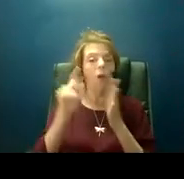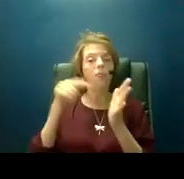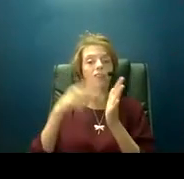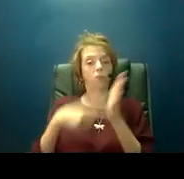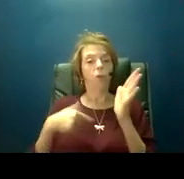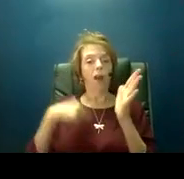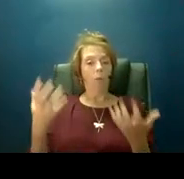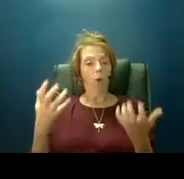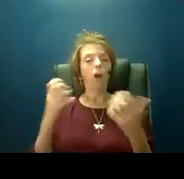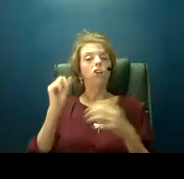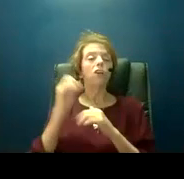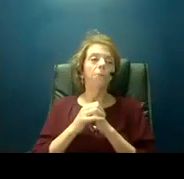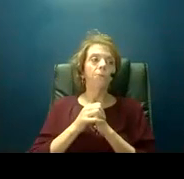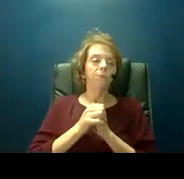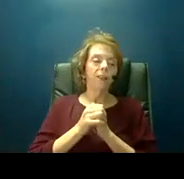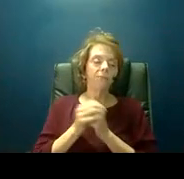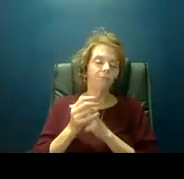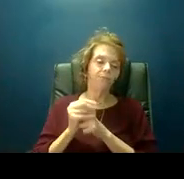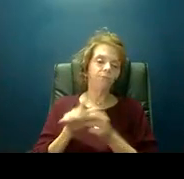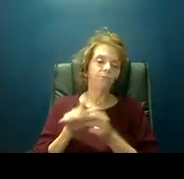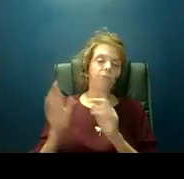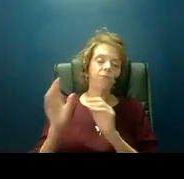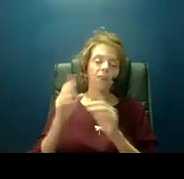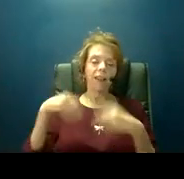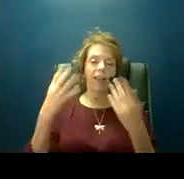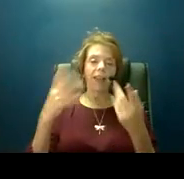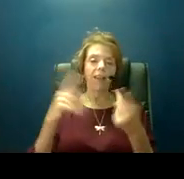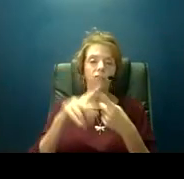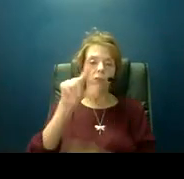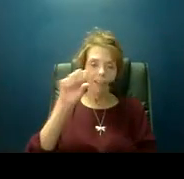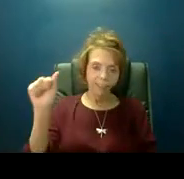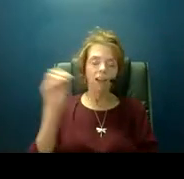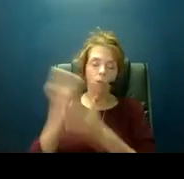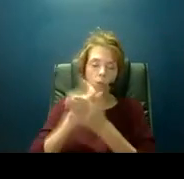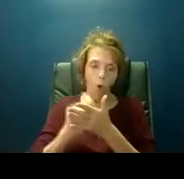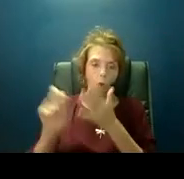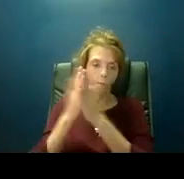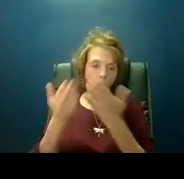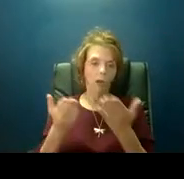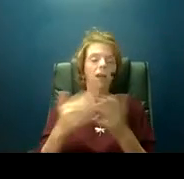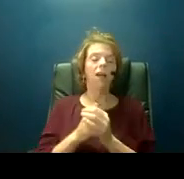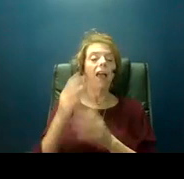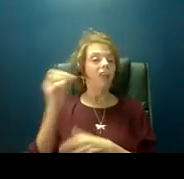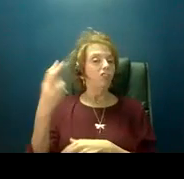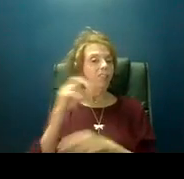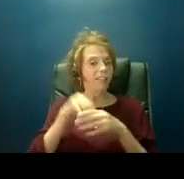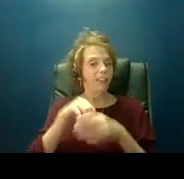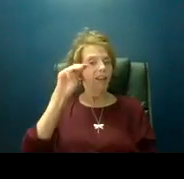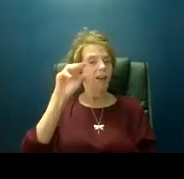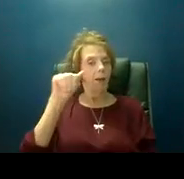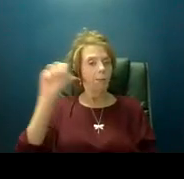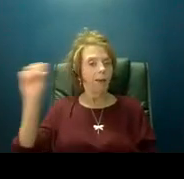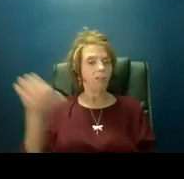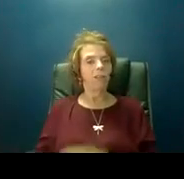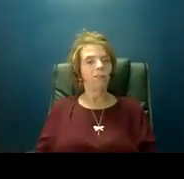So, it's pointing to Lisa Donovan, an author of a book, and she's in Massachusetts. And the site